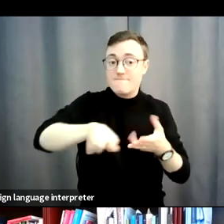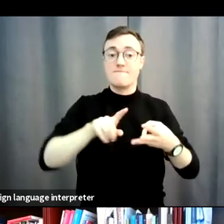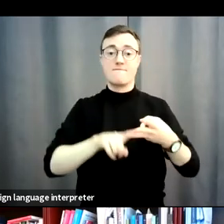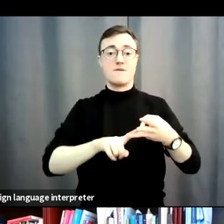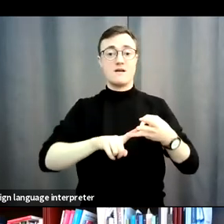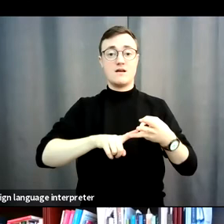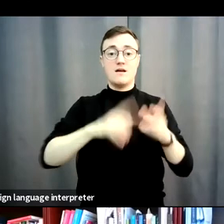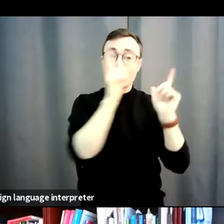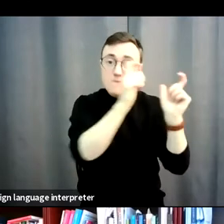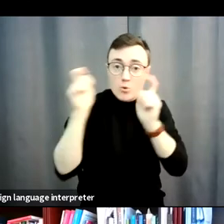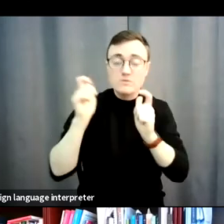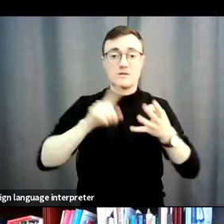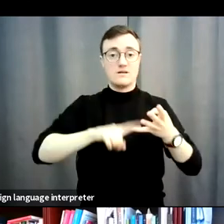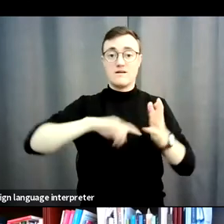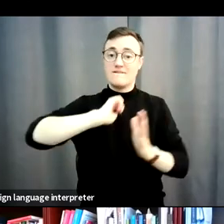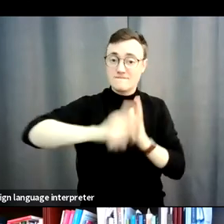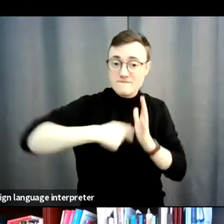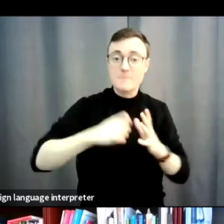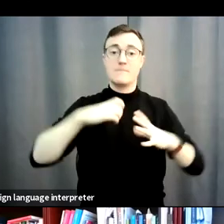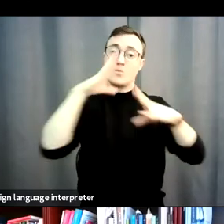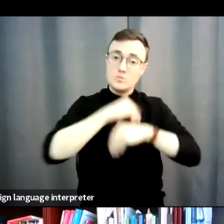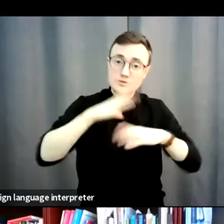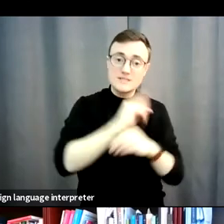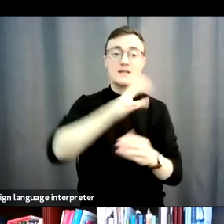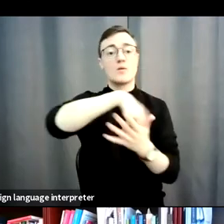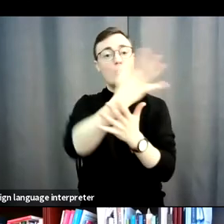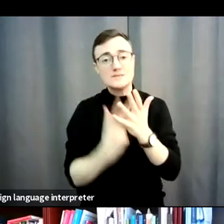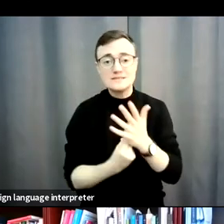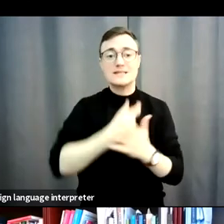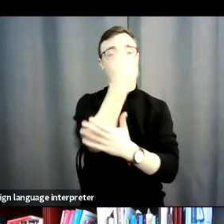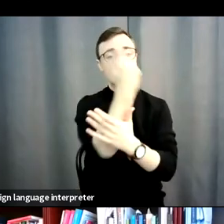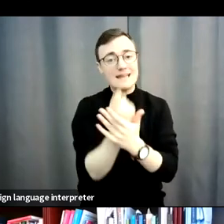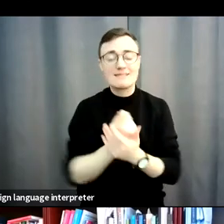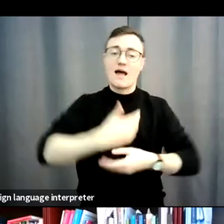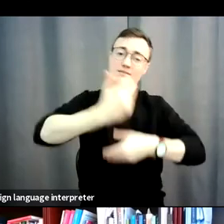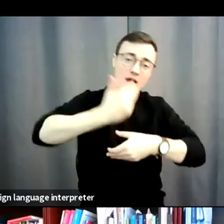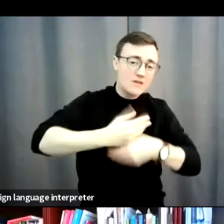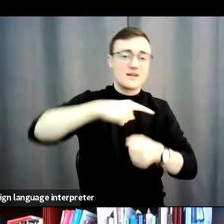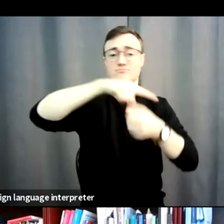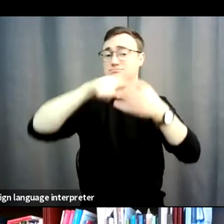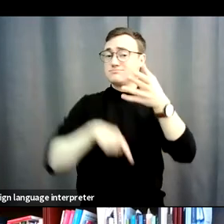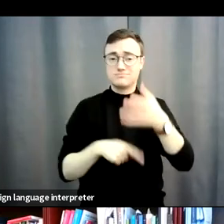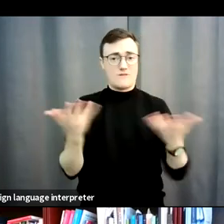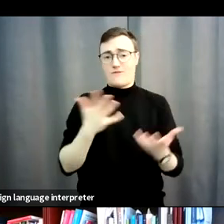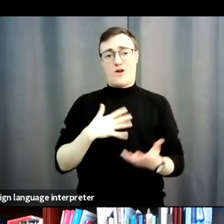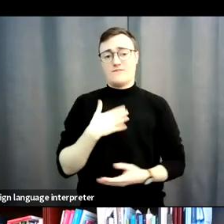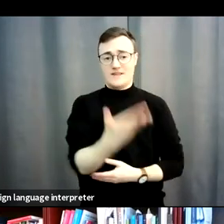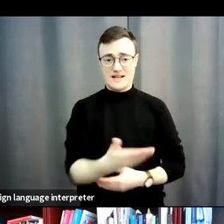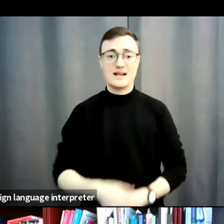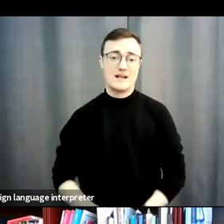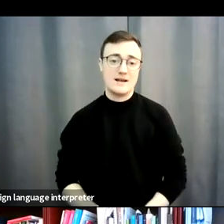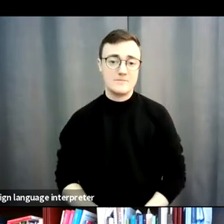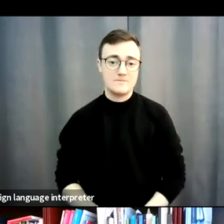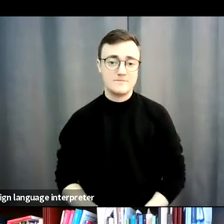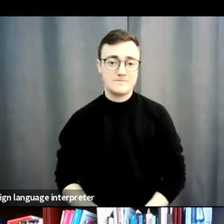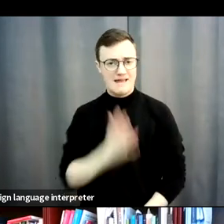using photos, film, music, poetry, drawings, theater, whatever they like. Through what